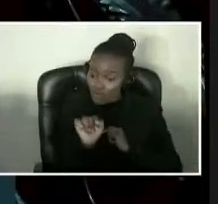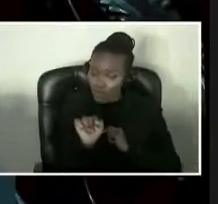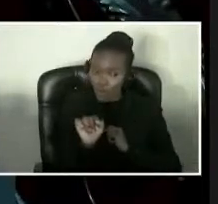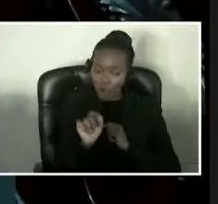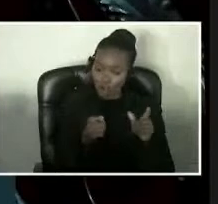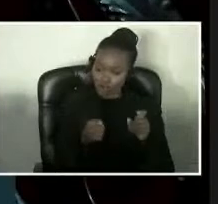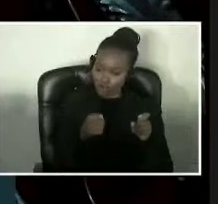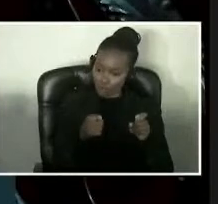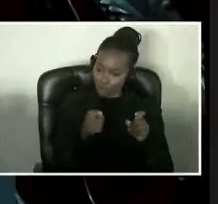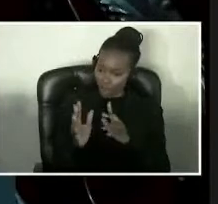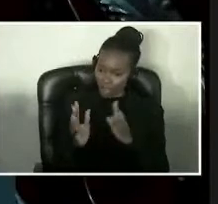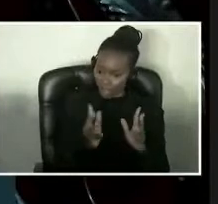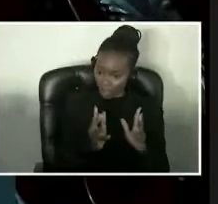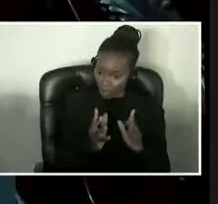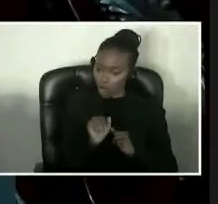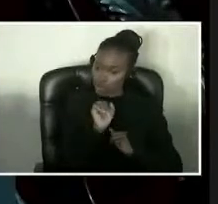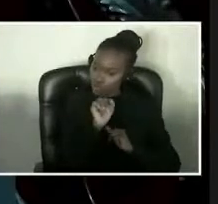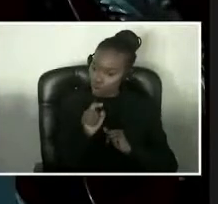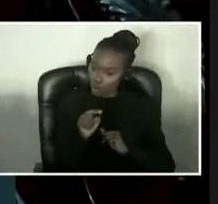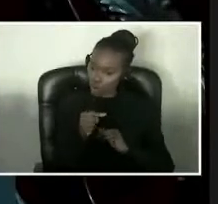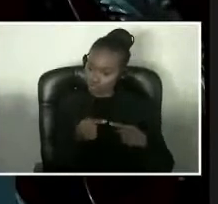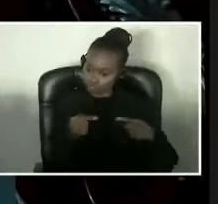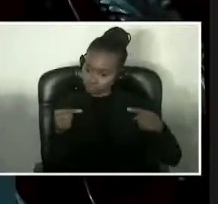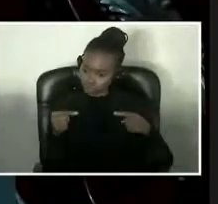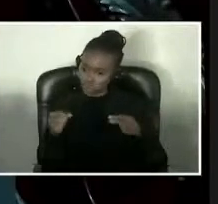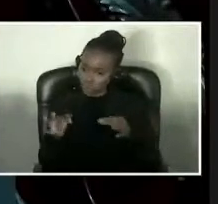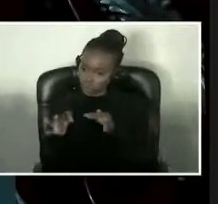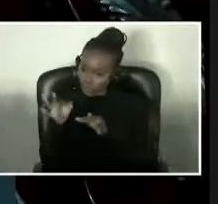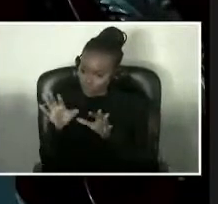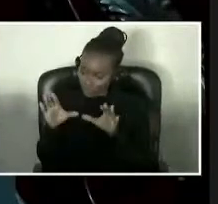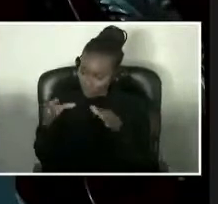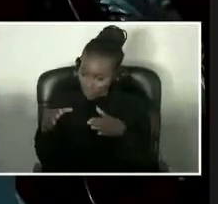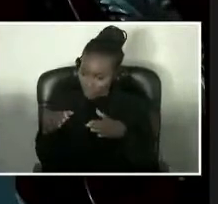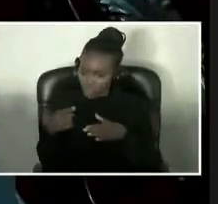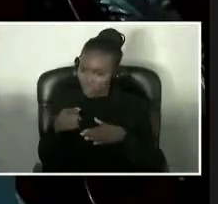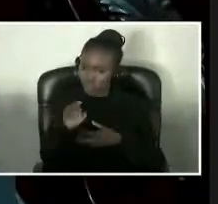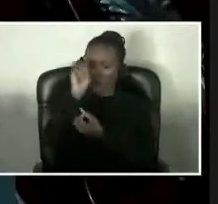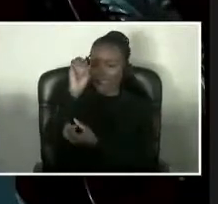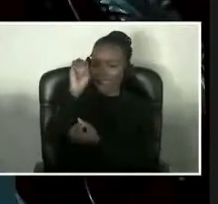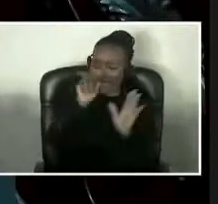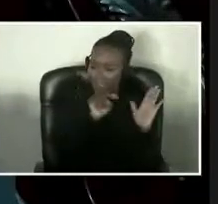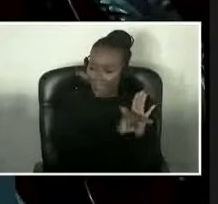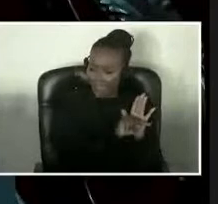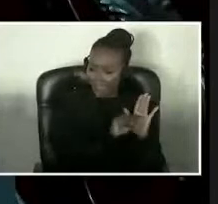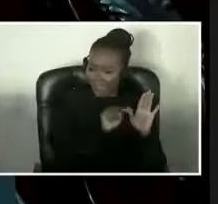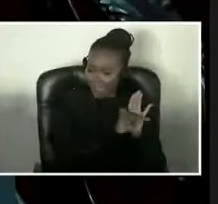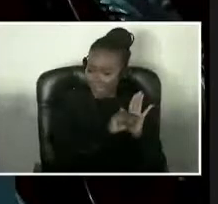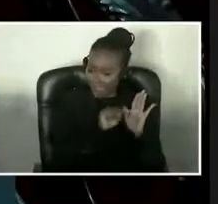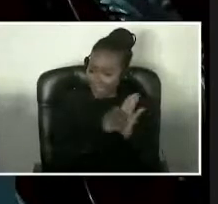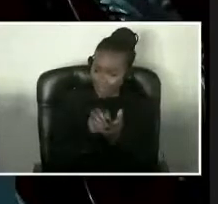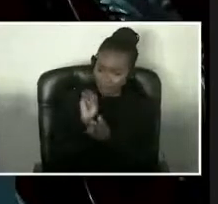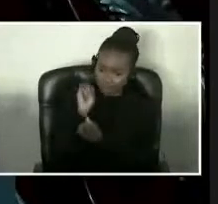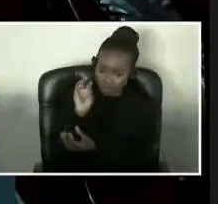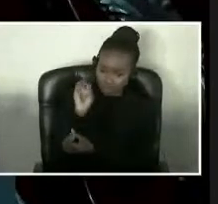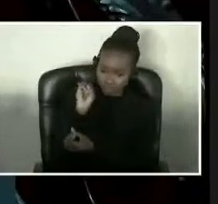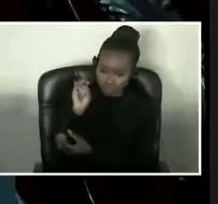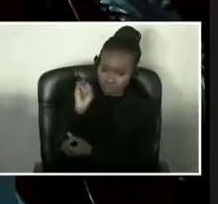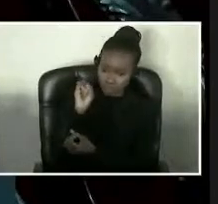things from the opposition you come this washes indonesia negative business